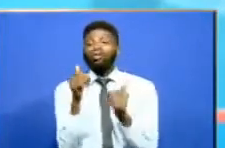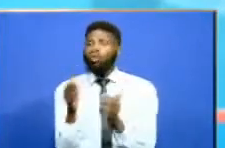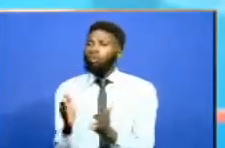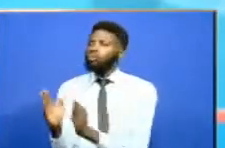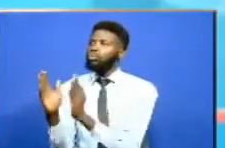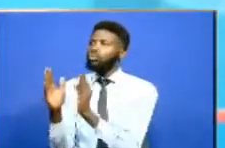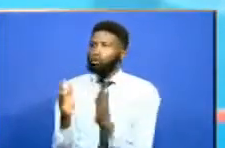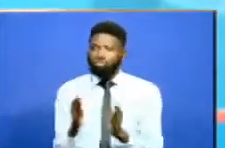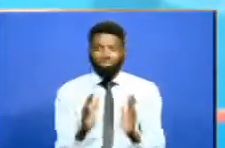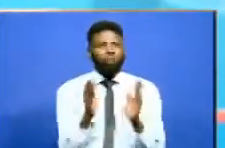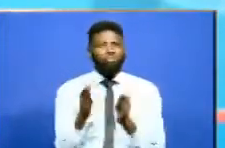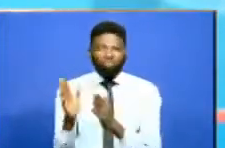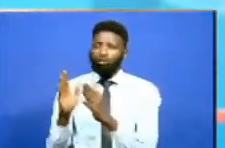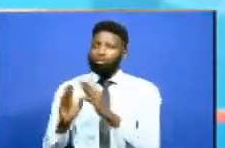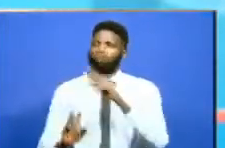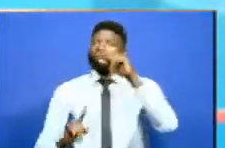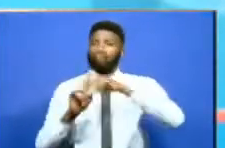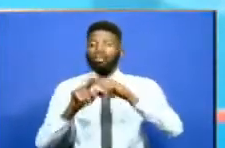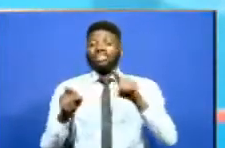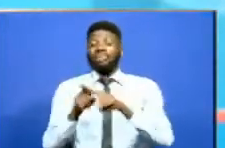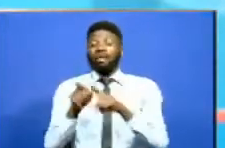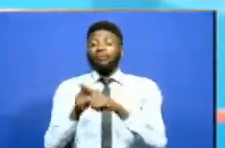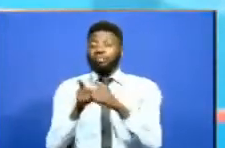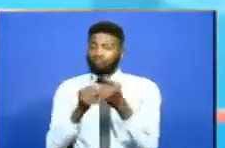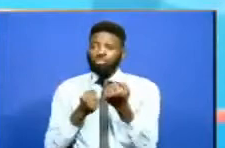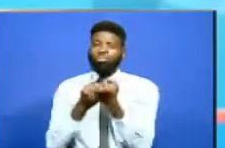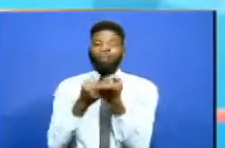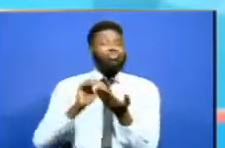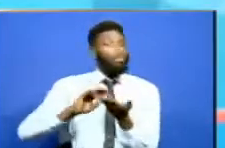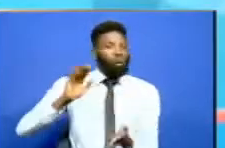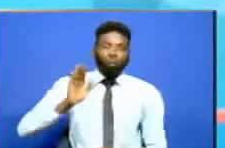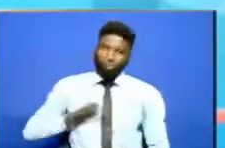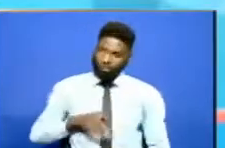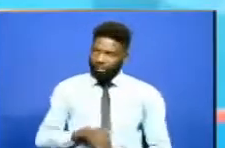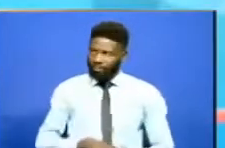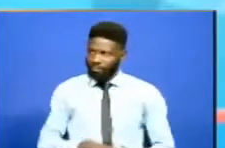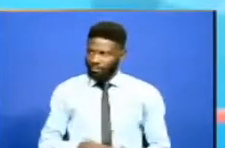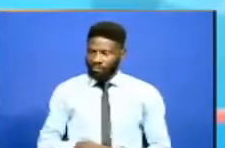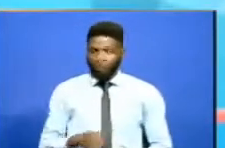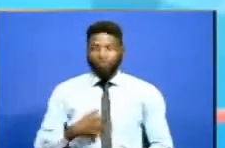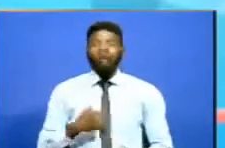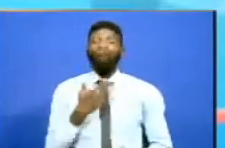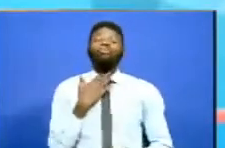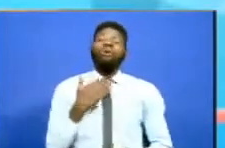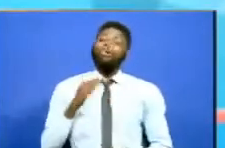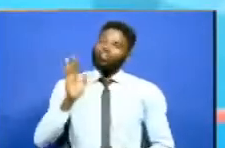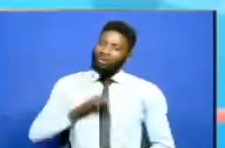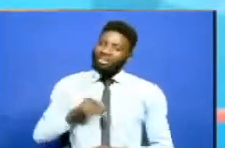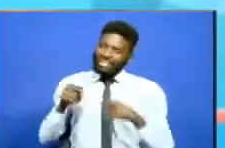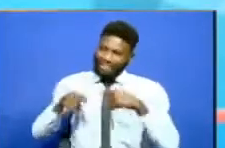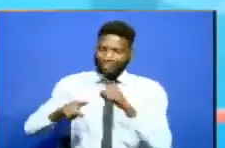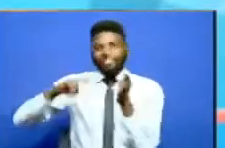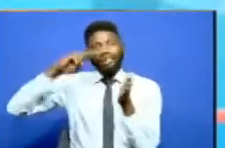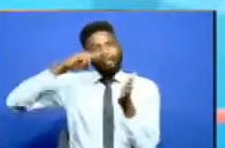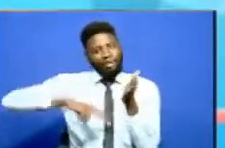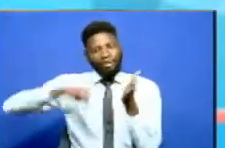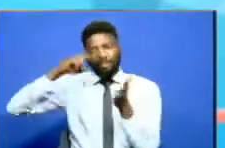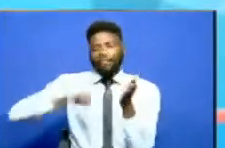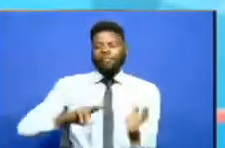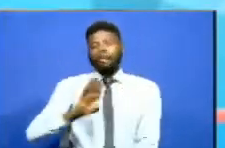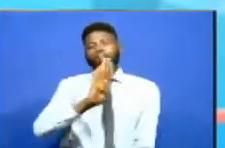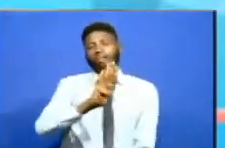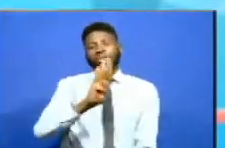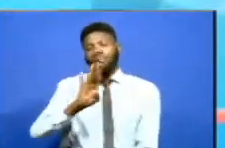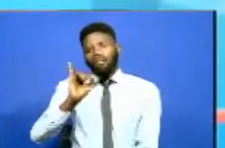a bigger strength to the women. I want the women to literally look at this document we are calling BBI